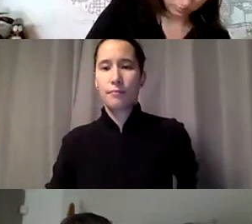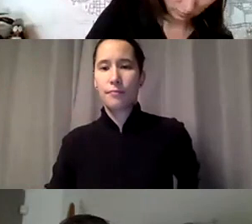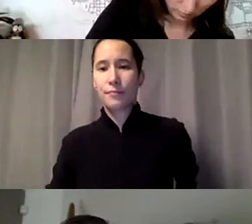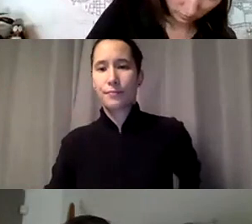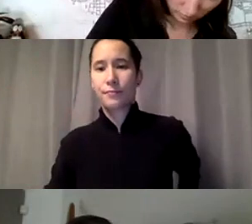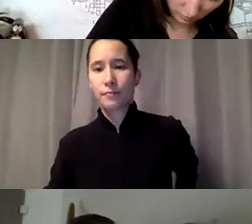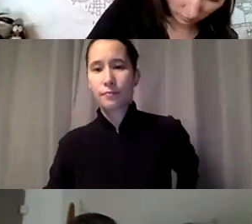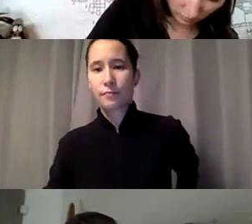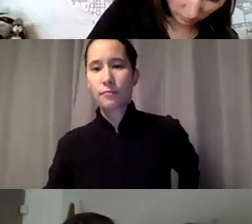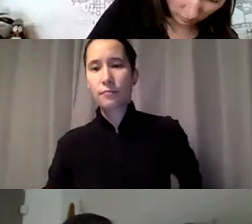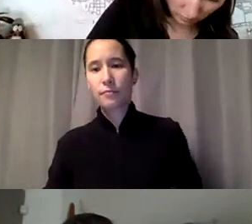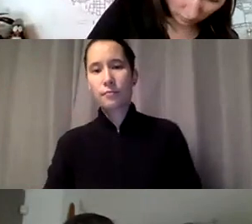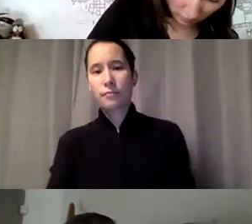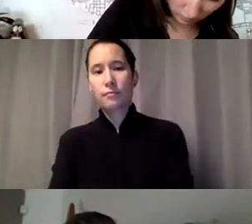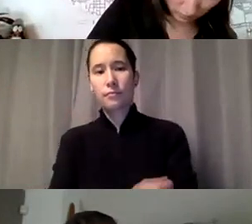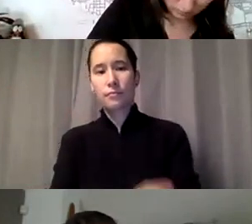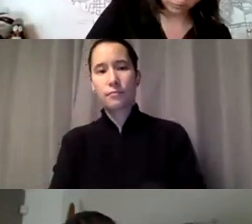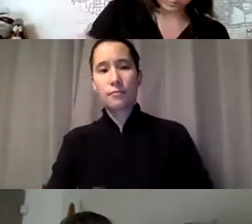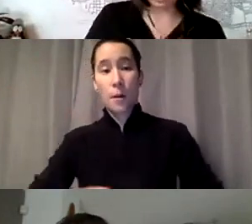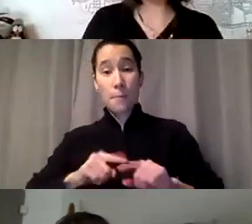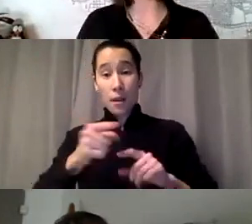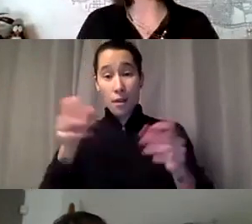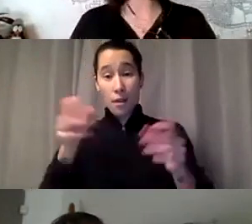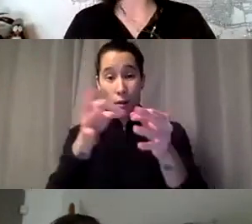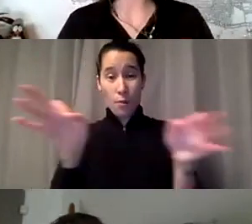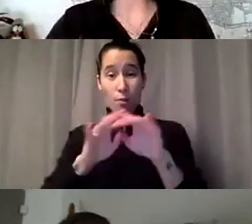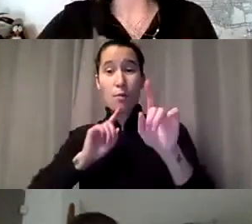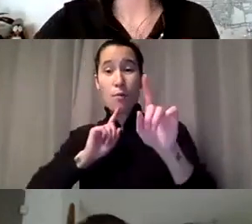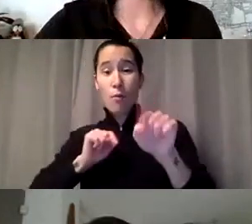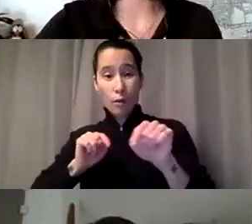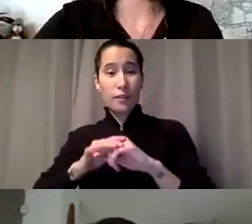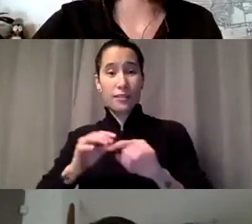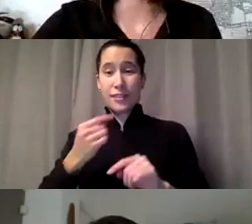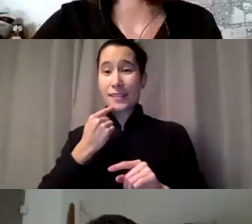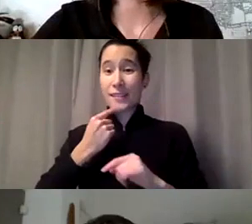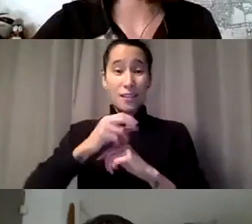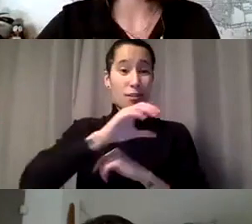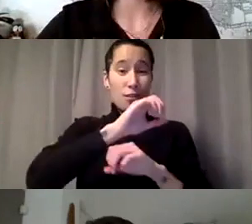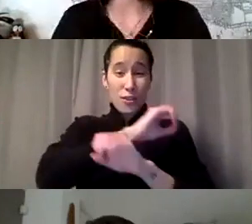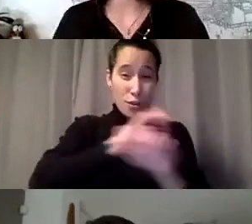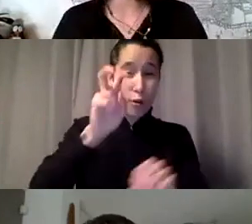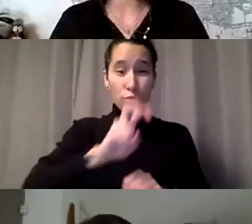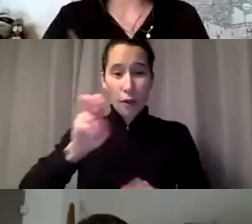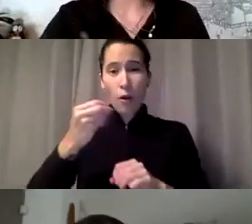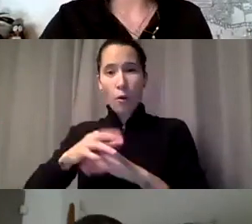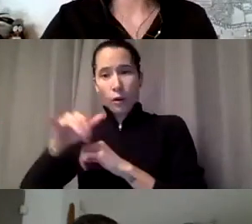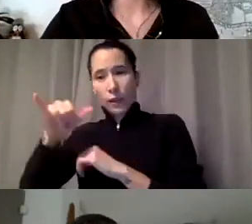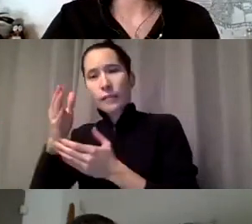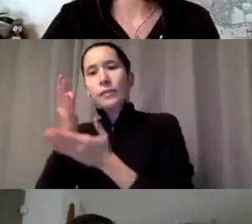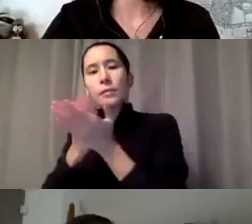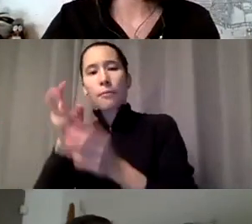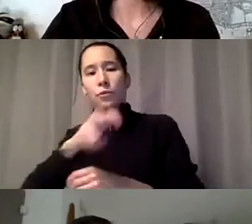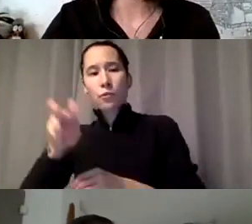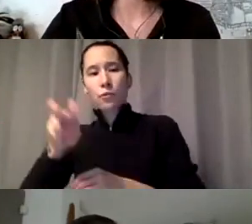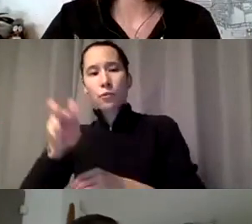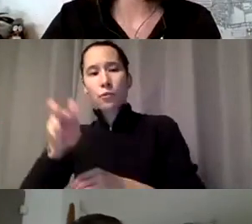nothing that we can point to within the order that says no, that there's no travel, or yes, that there is, that it is allowed.